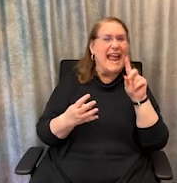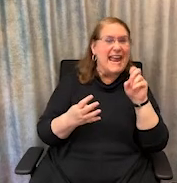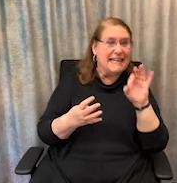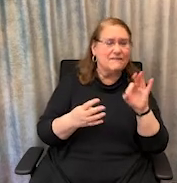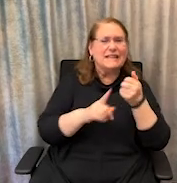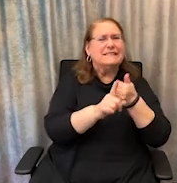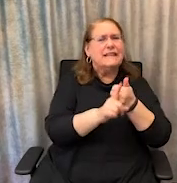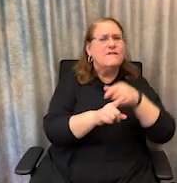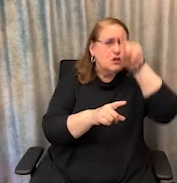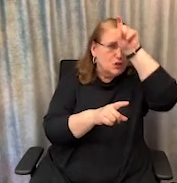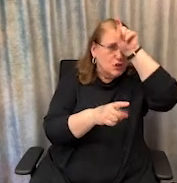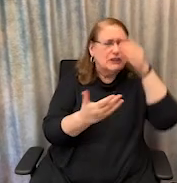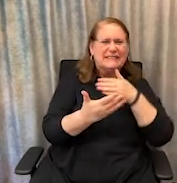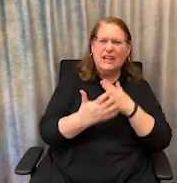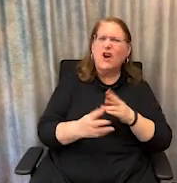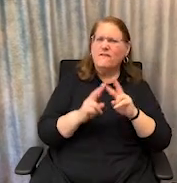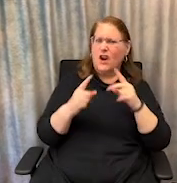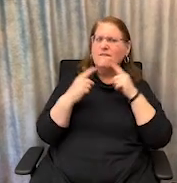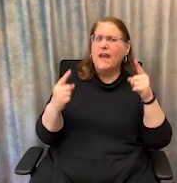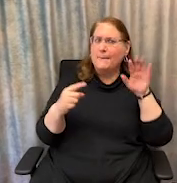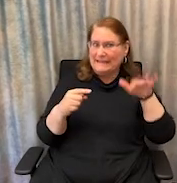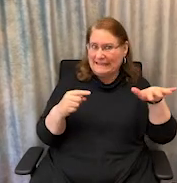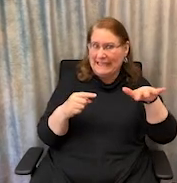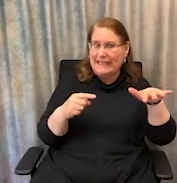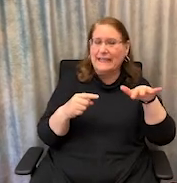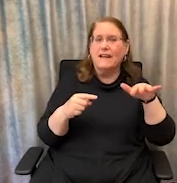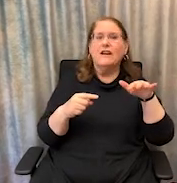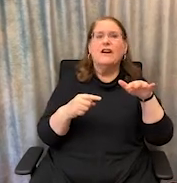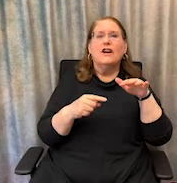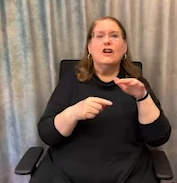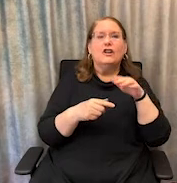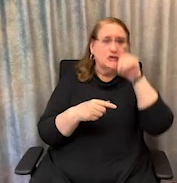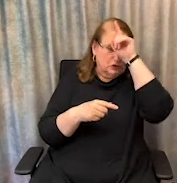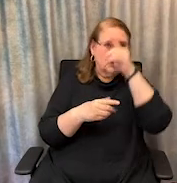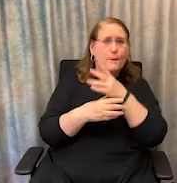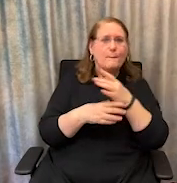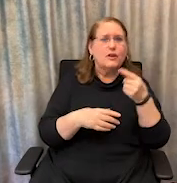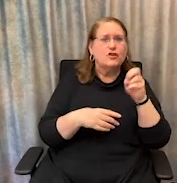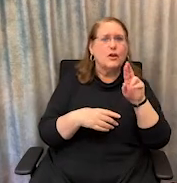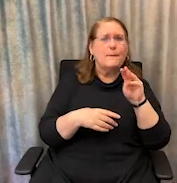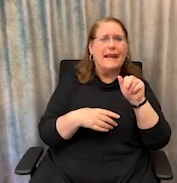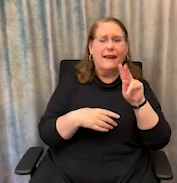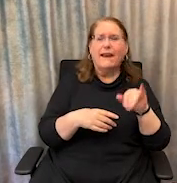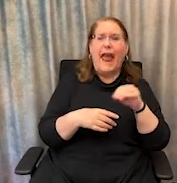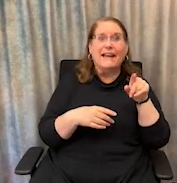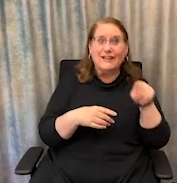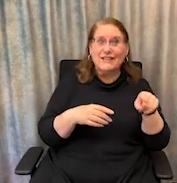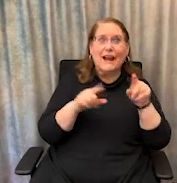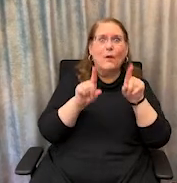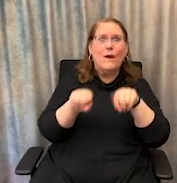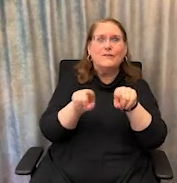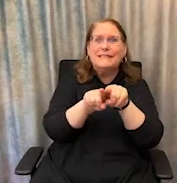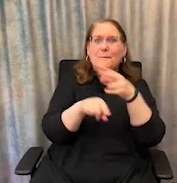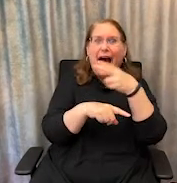is a Turkish singer here in Berlin, very famous in Germany. And she was in the same high school as Aria. So that was also an aspect that